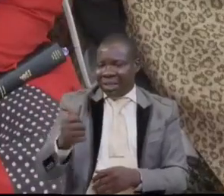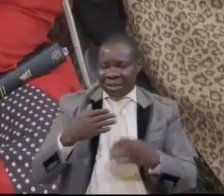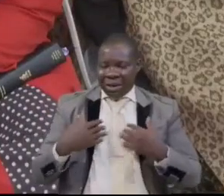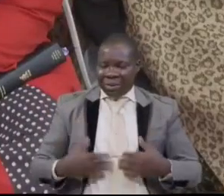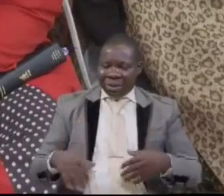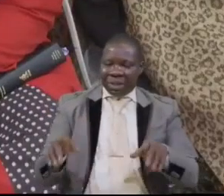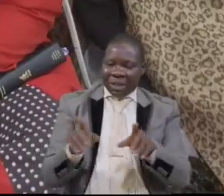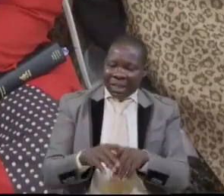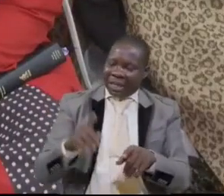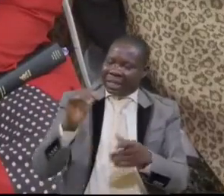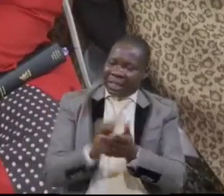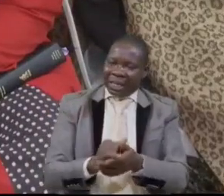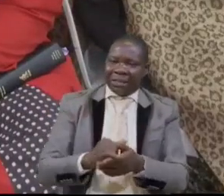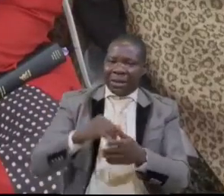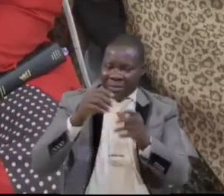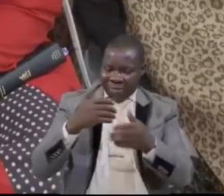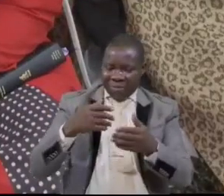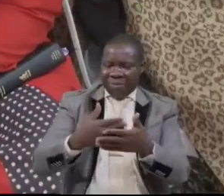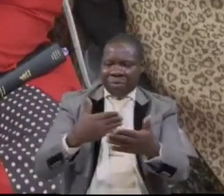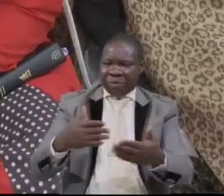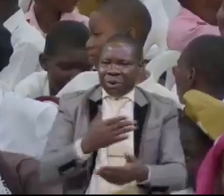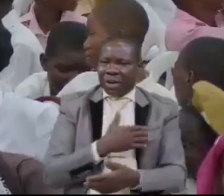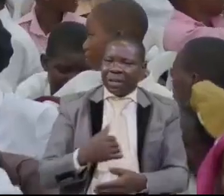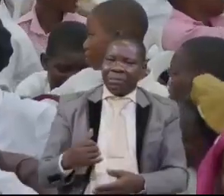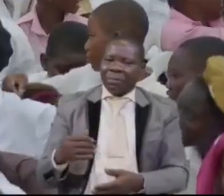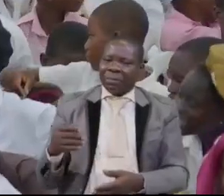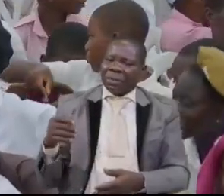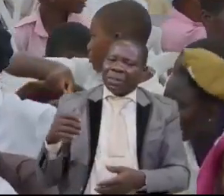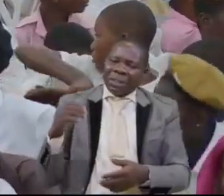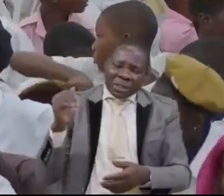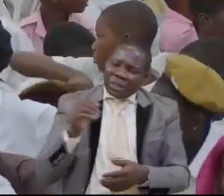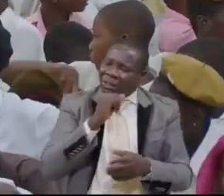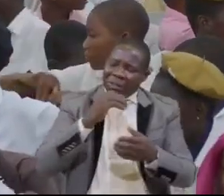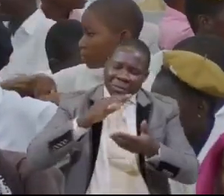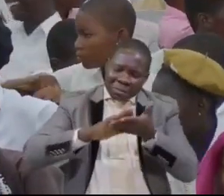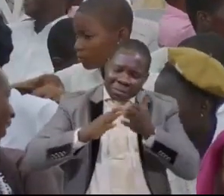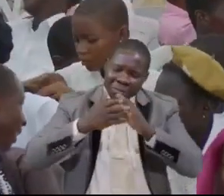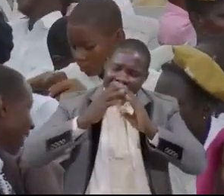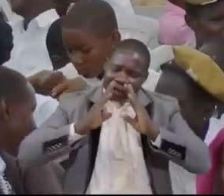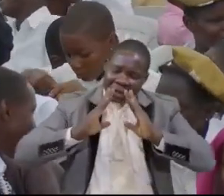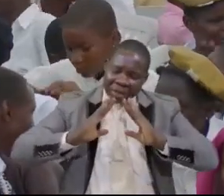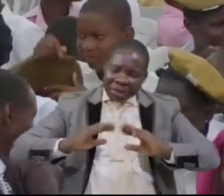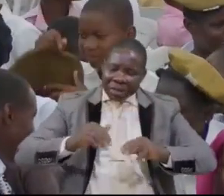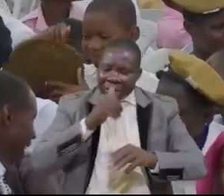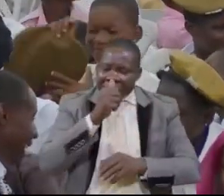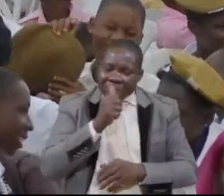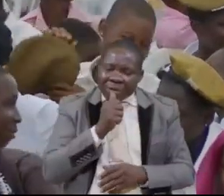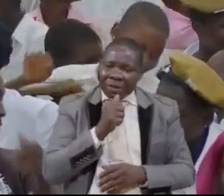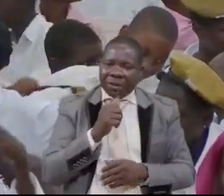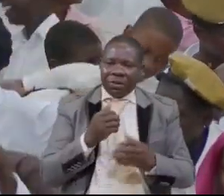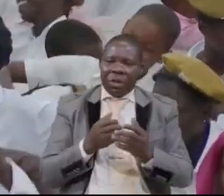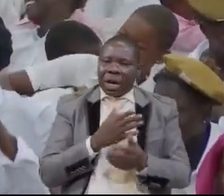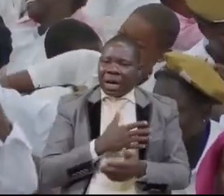and his peace and his patience took the exting out of them and weakened all their